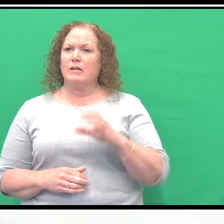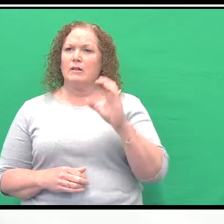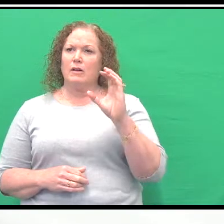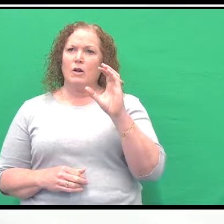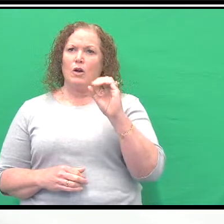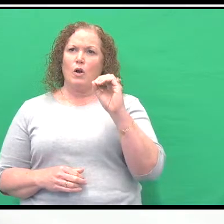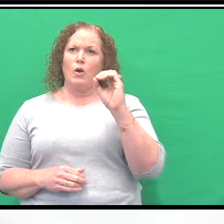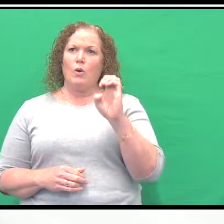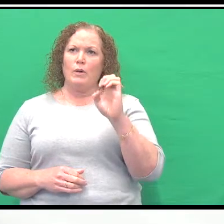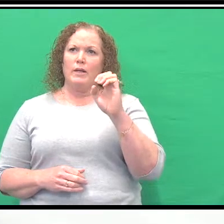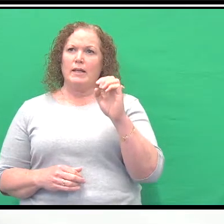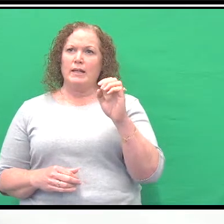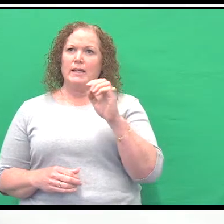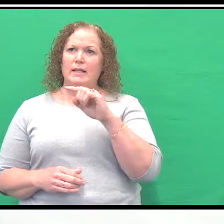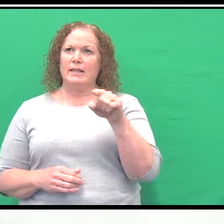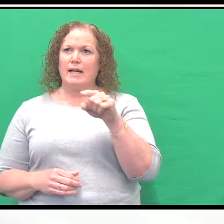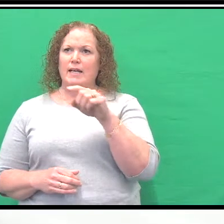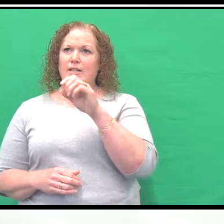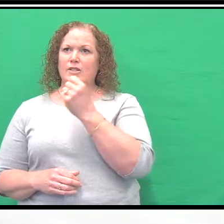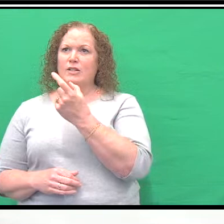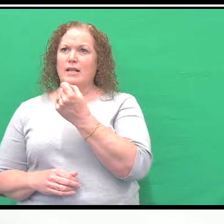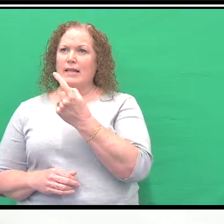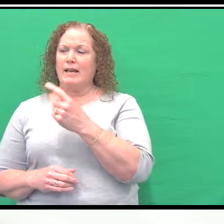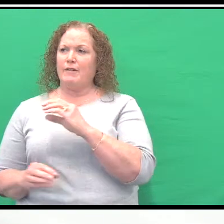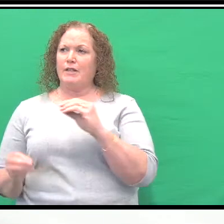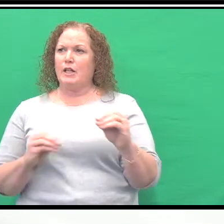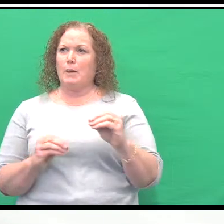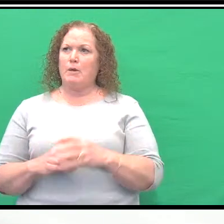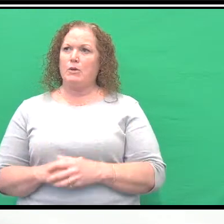OE-11. May we get a motion for that?